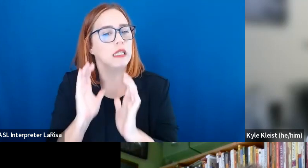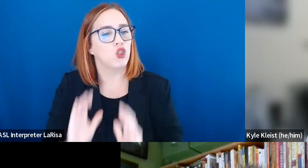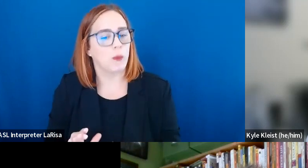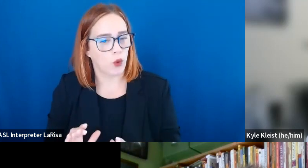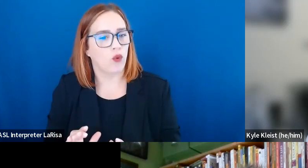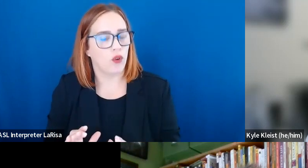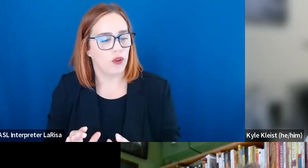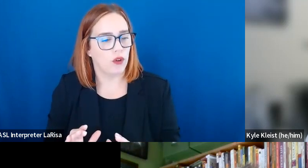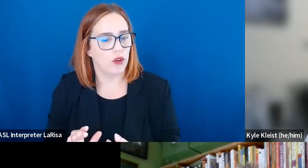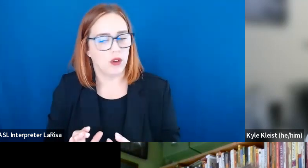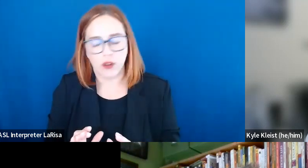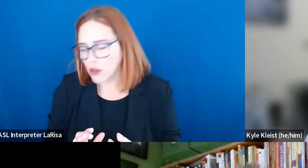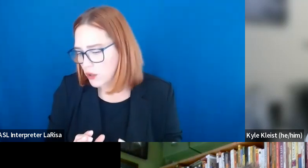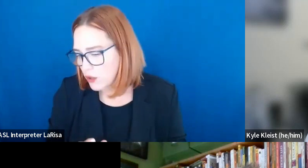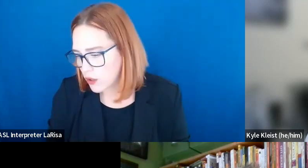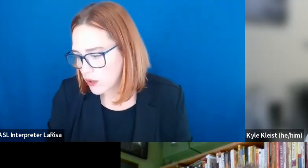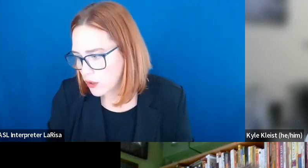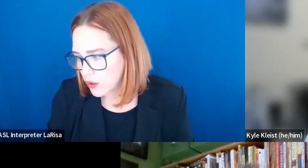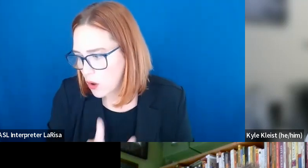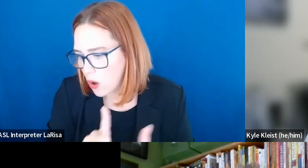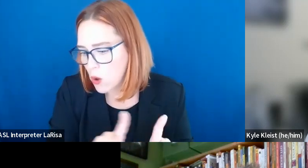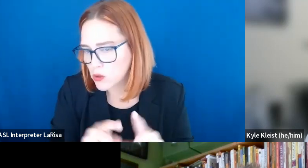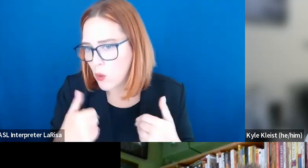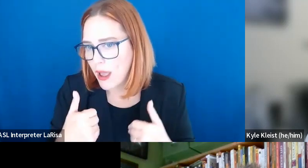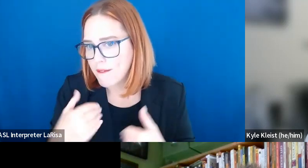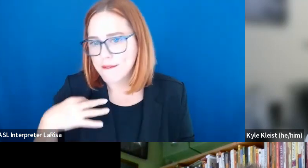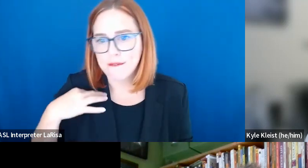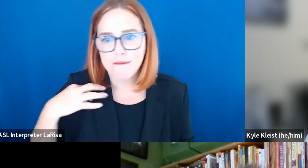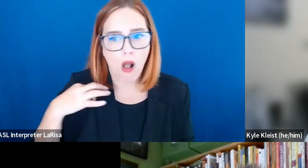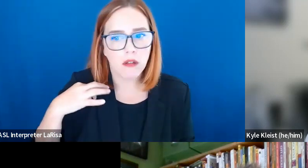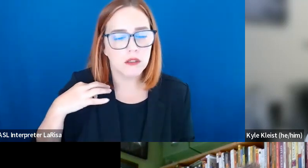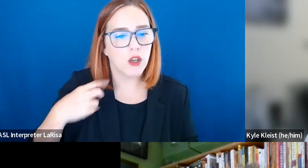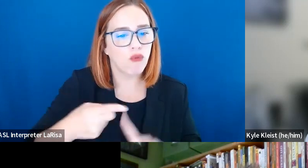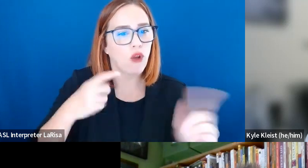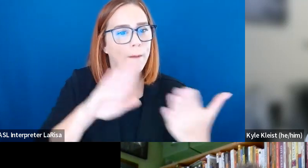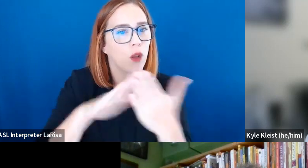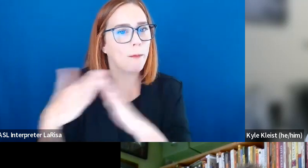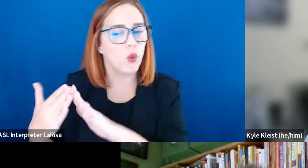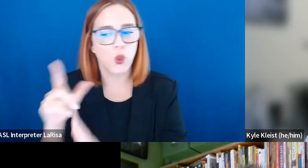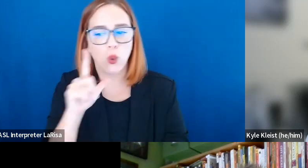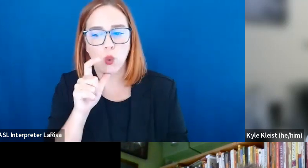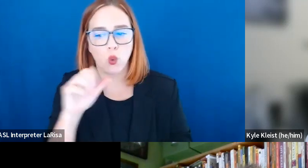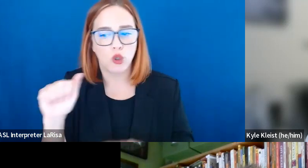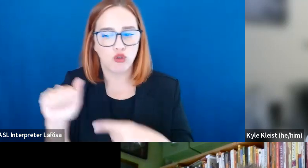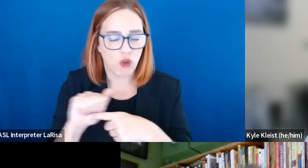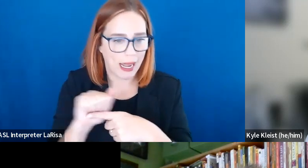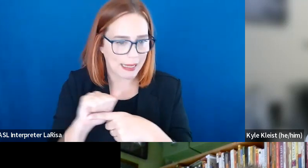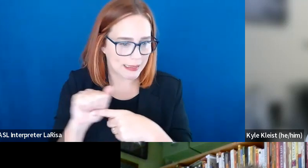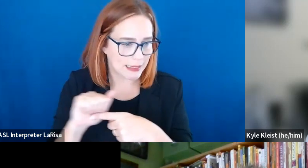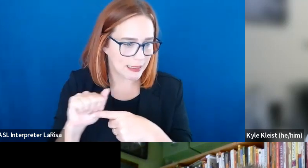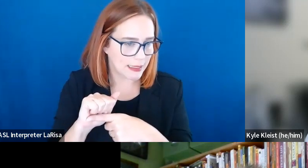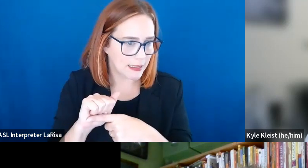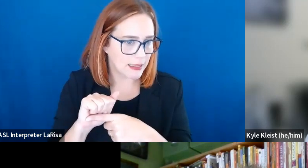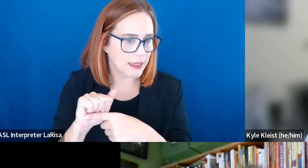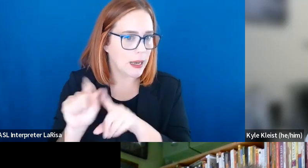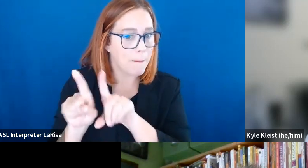does your SEALs also have volunteers from the community that are trained in to be